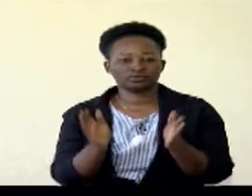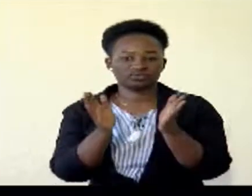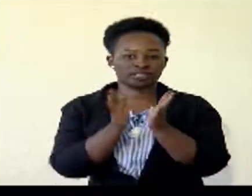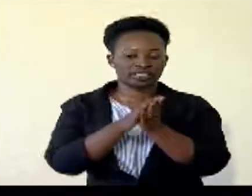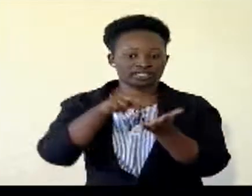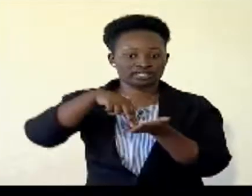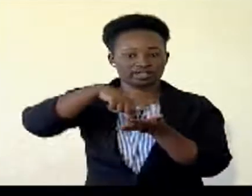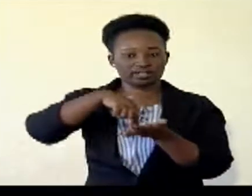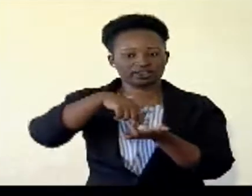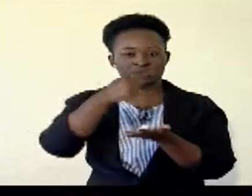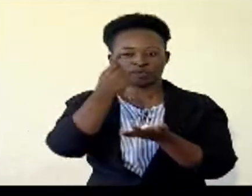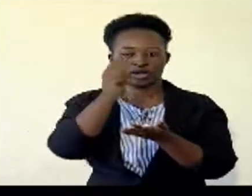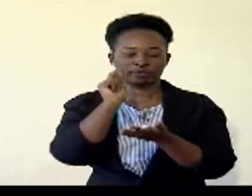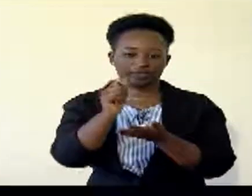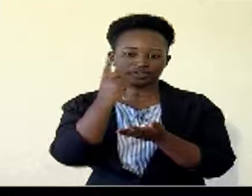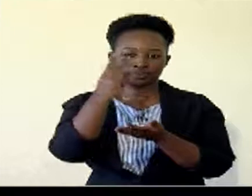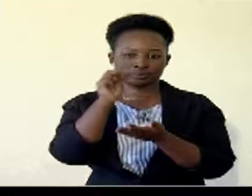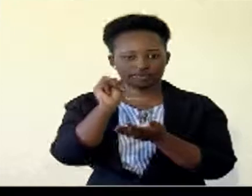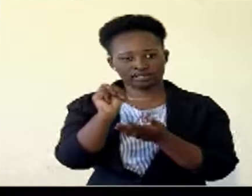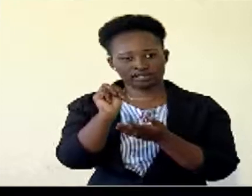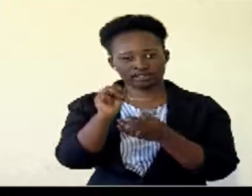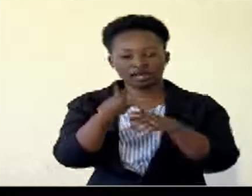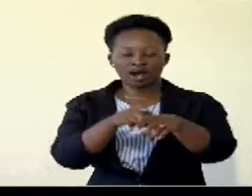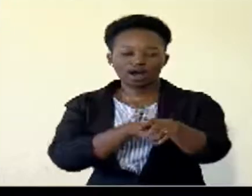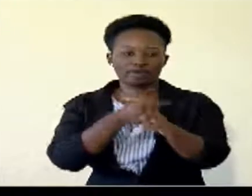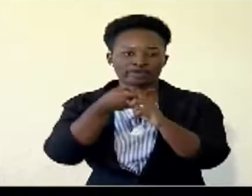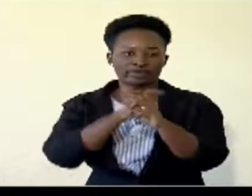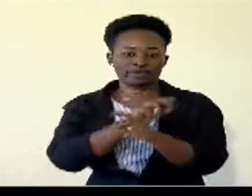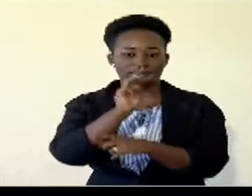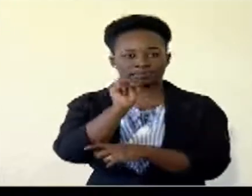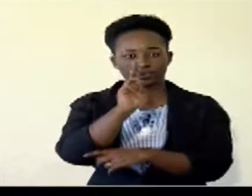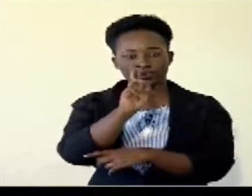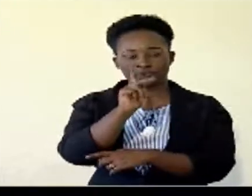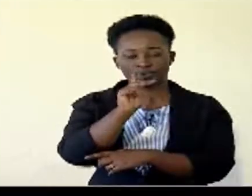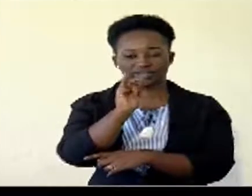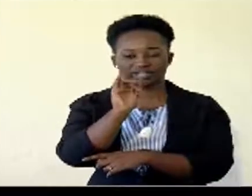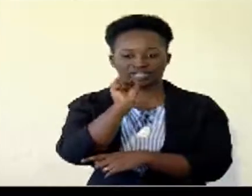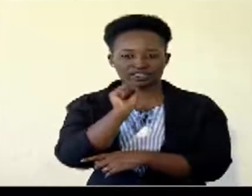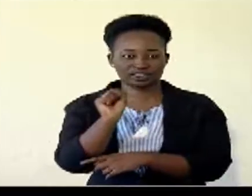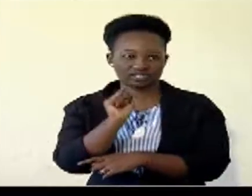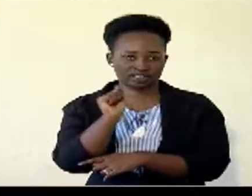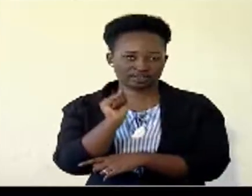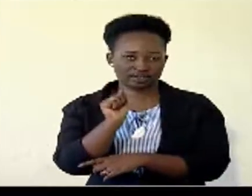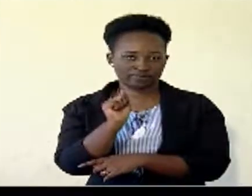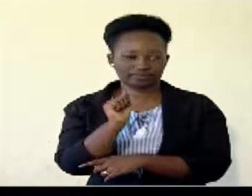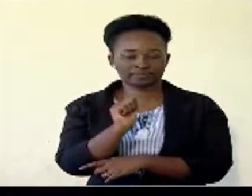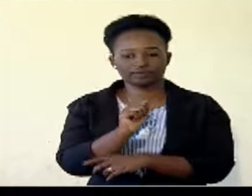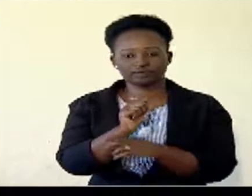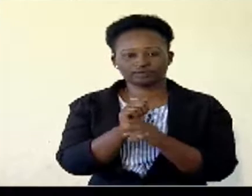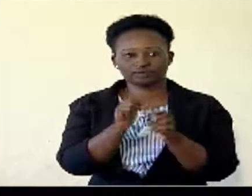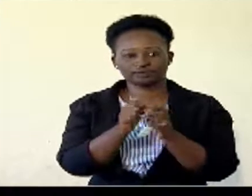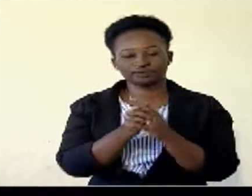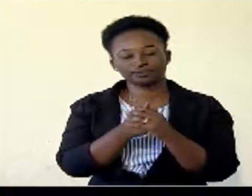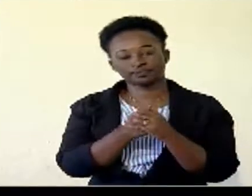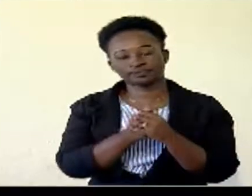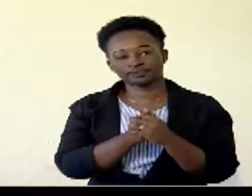away from Mukisa. So the average distance between them is 1.2